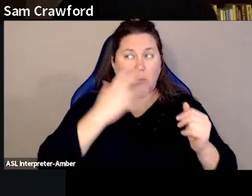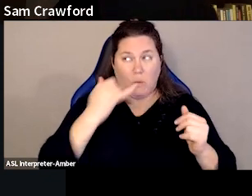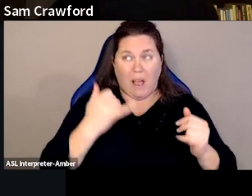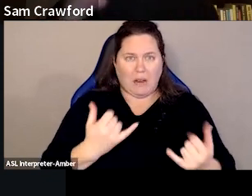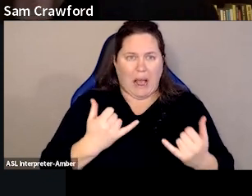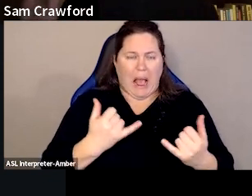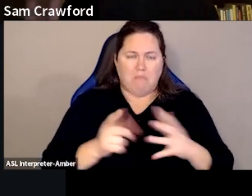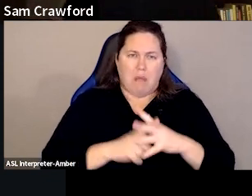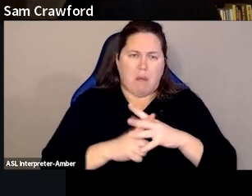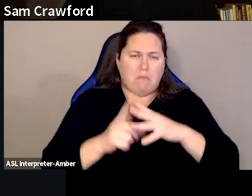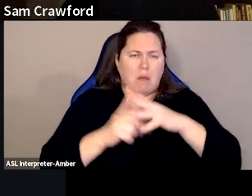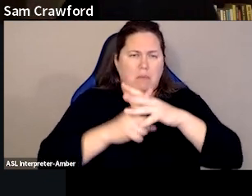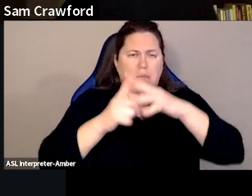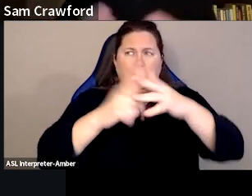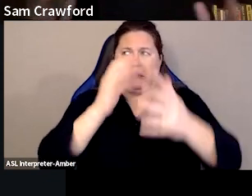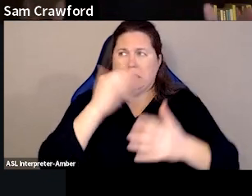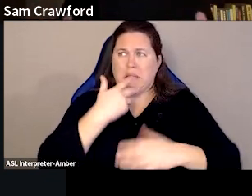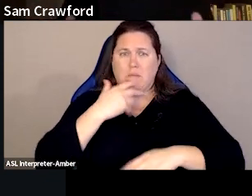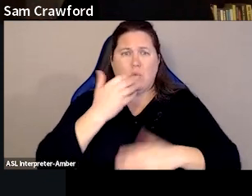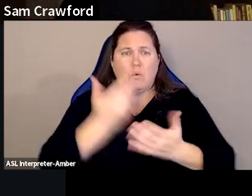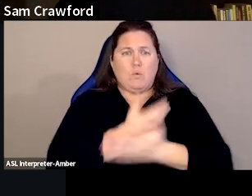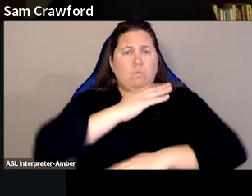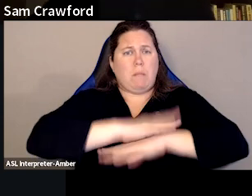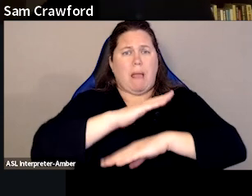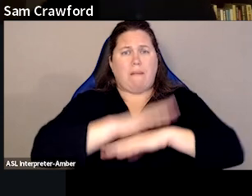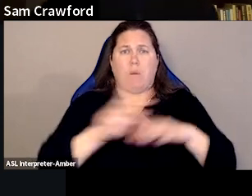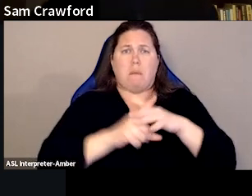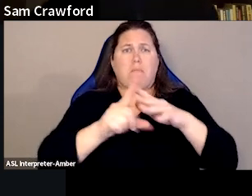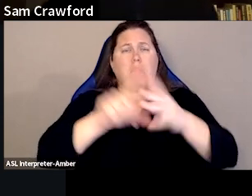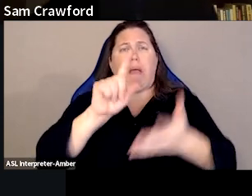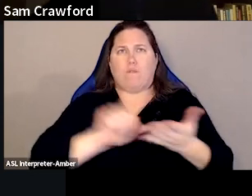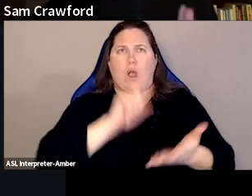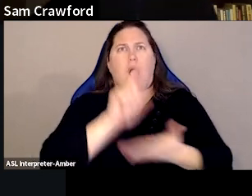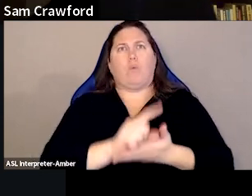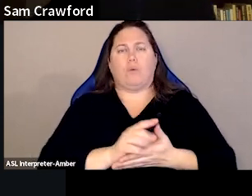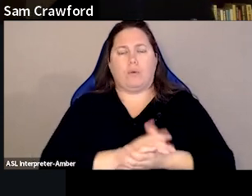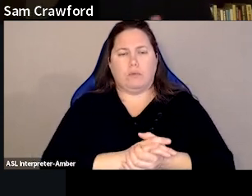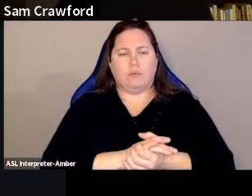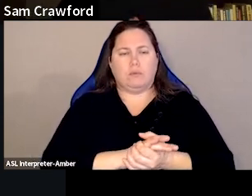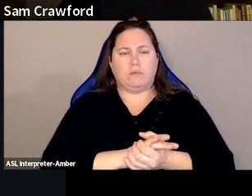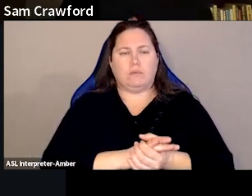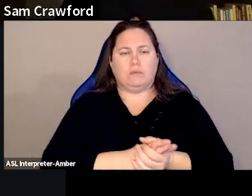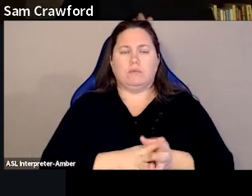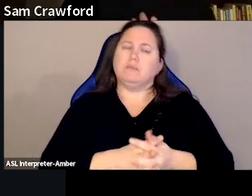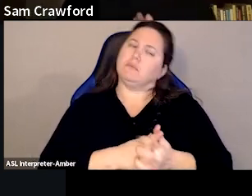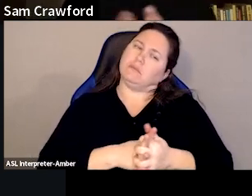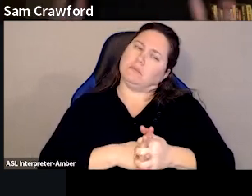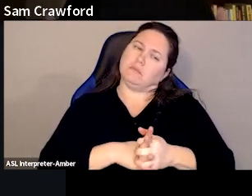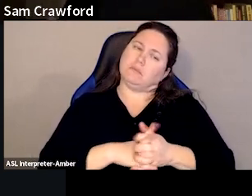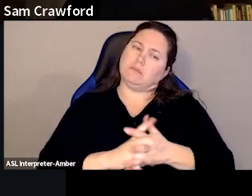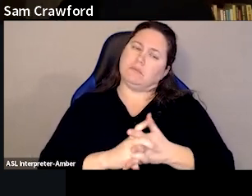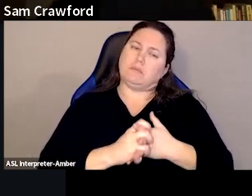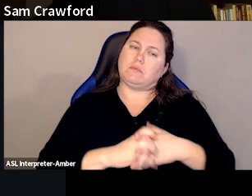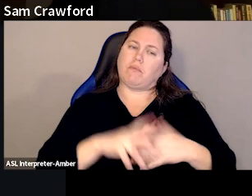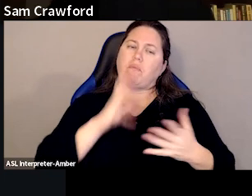insane and there's a new platform seemingly popping up every hour. But what I can do is give you the